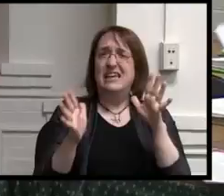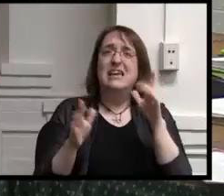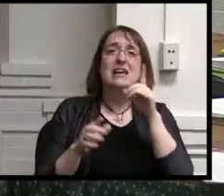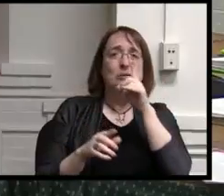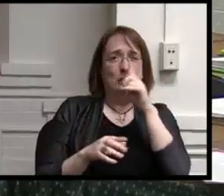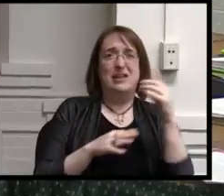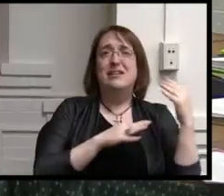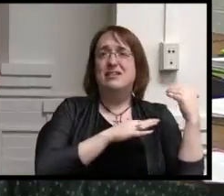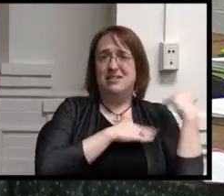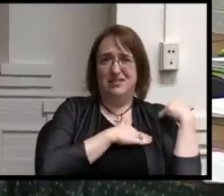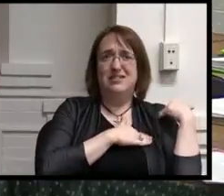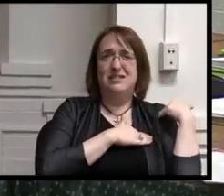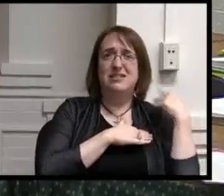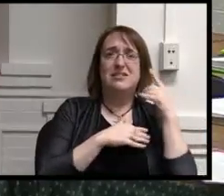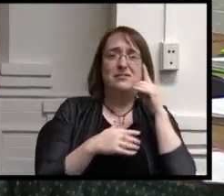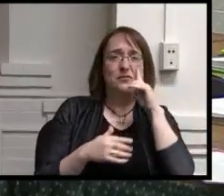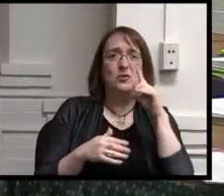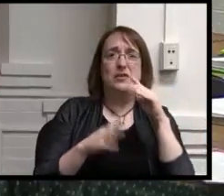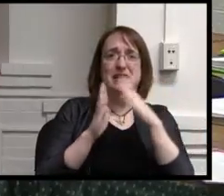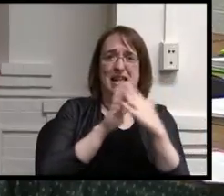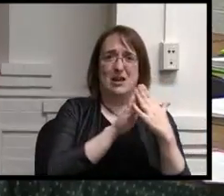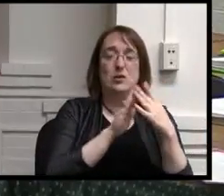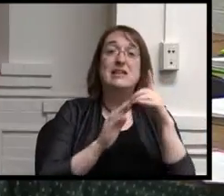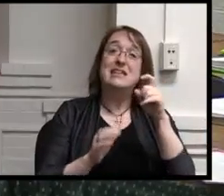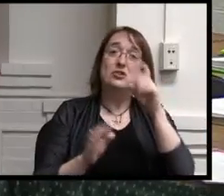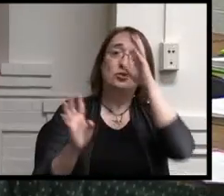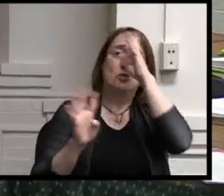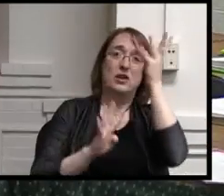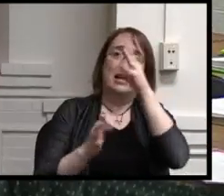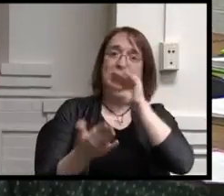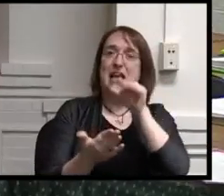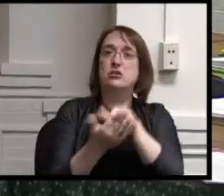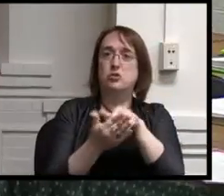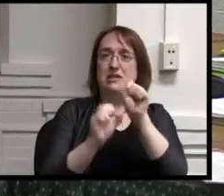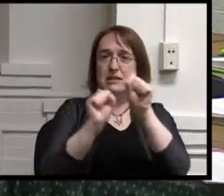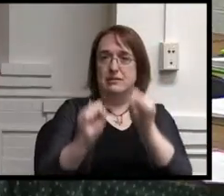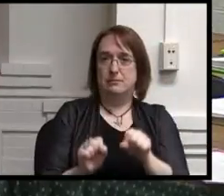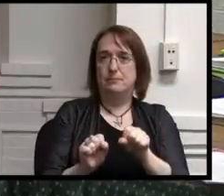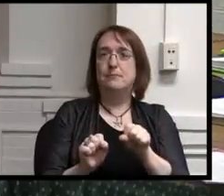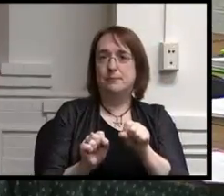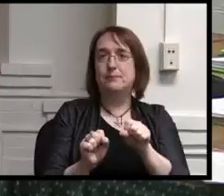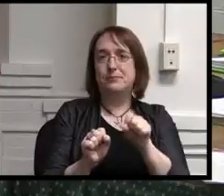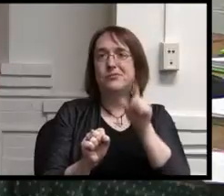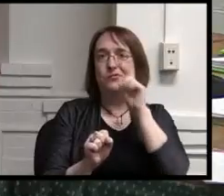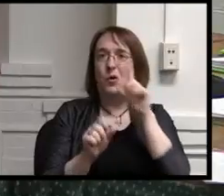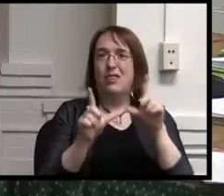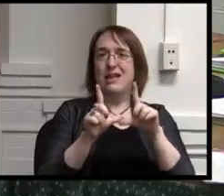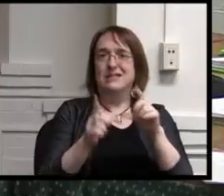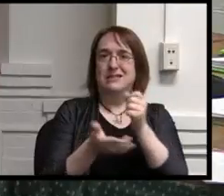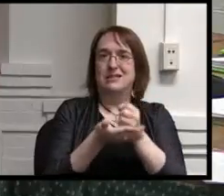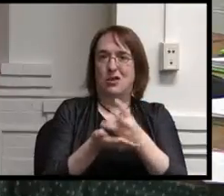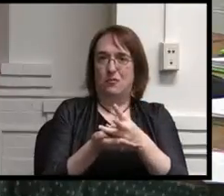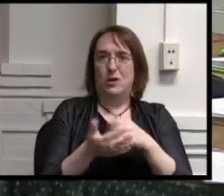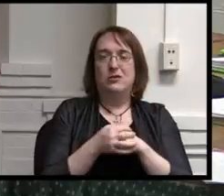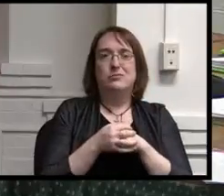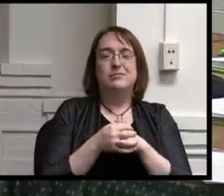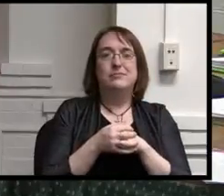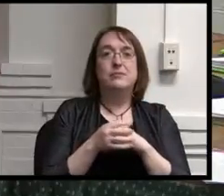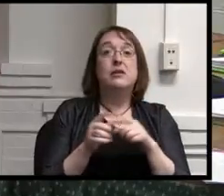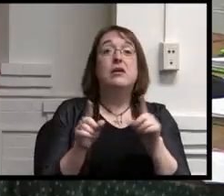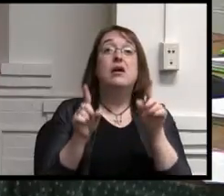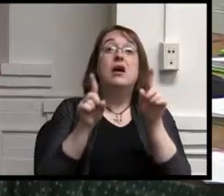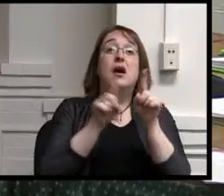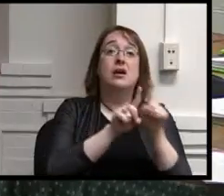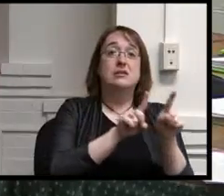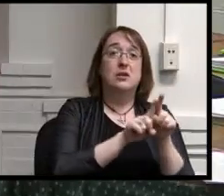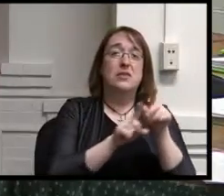liability for the town. We want to create a centralized and well-maintained system of licensing software. And finally,